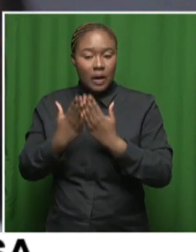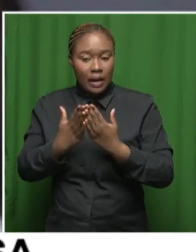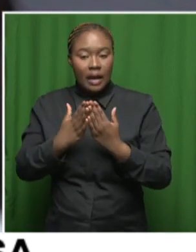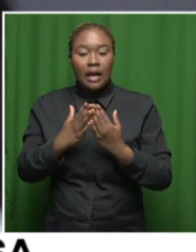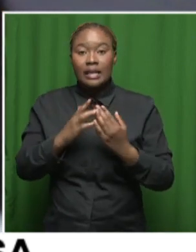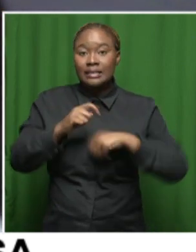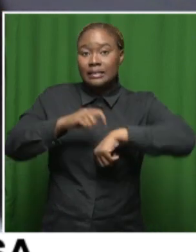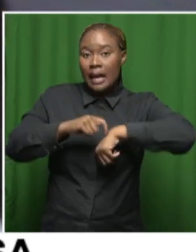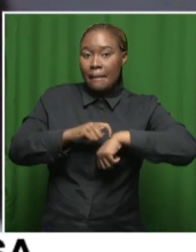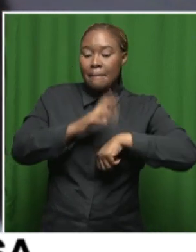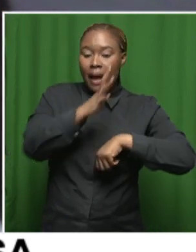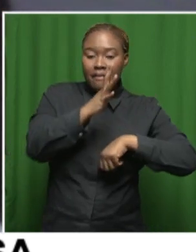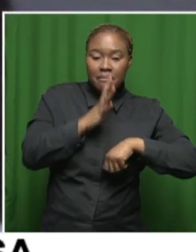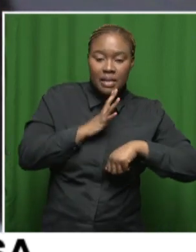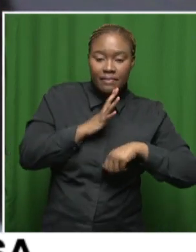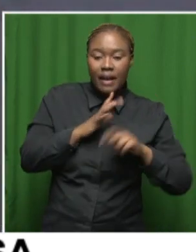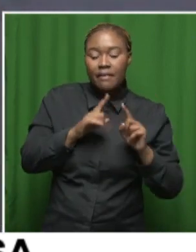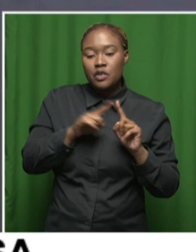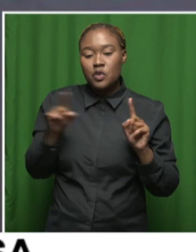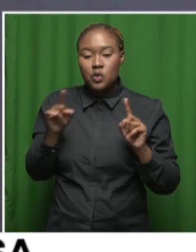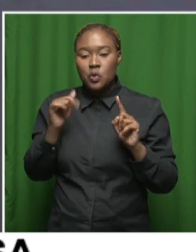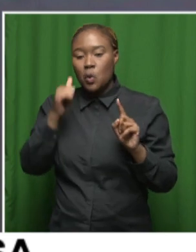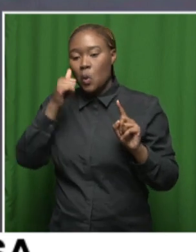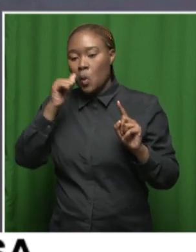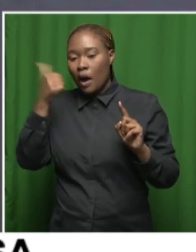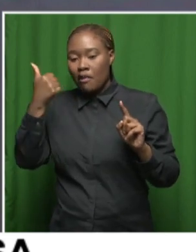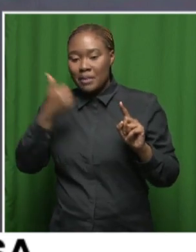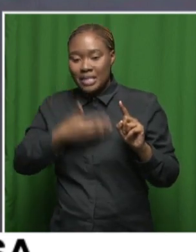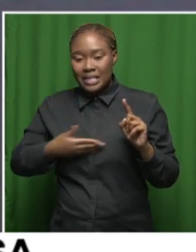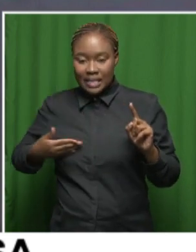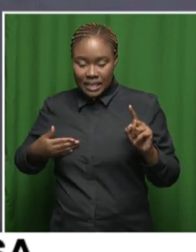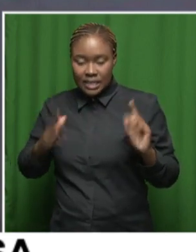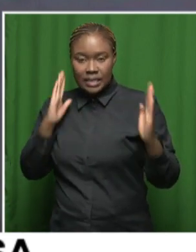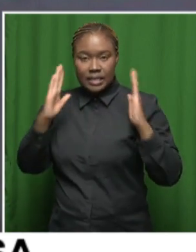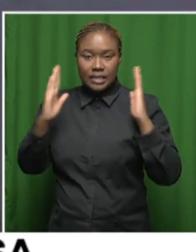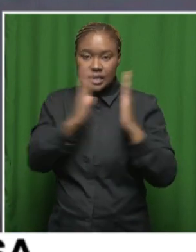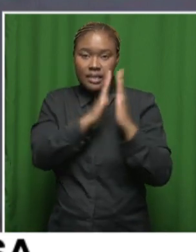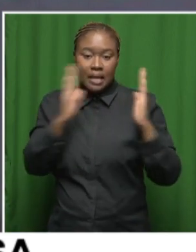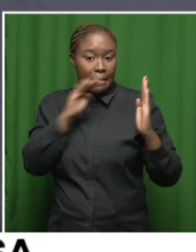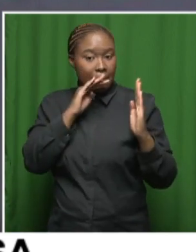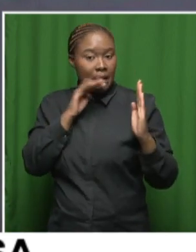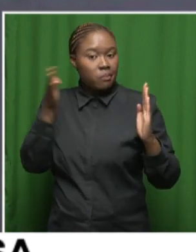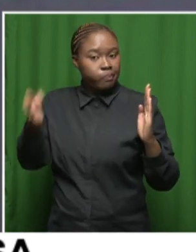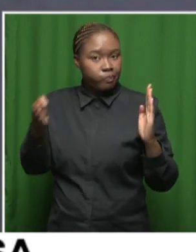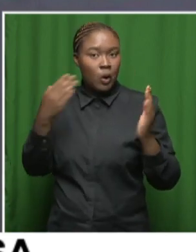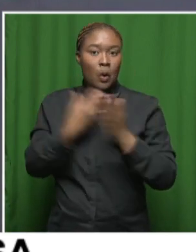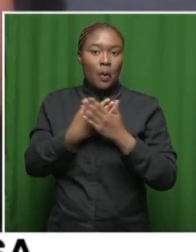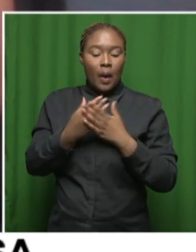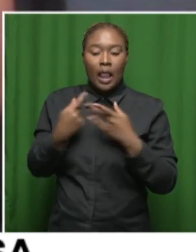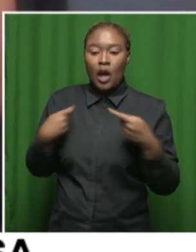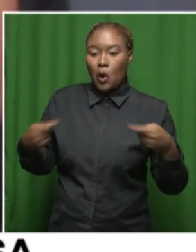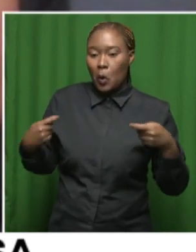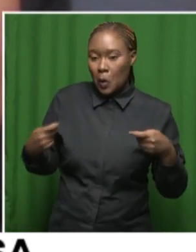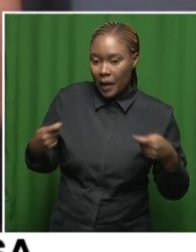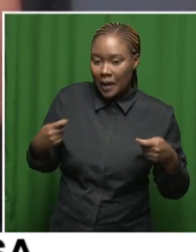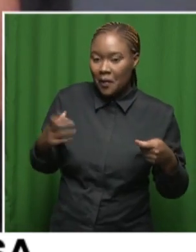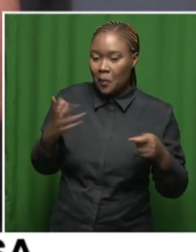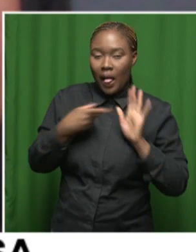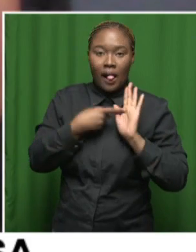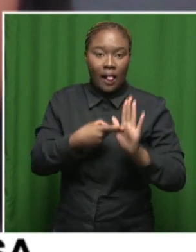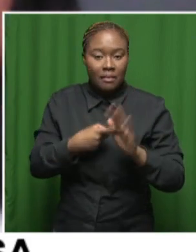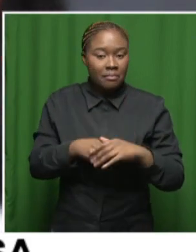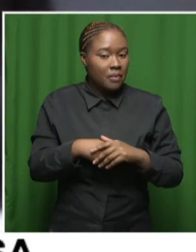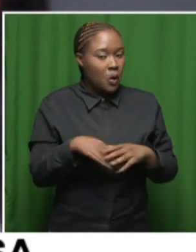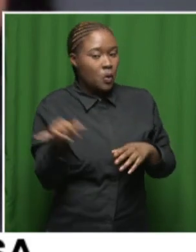talk, and then I'll be doing a cooking demonstration as well. So looking forward to that. Are you at liberty to tell us which Exclusive